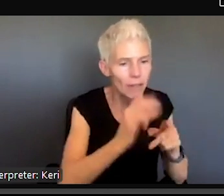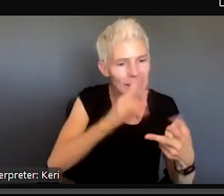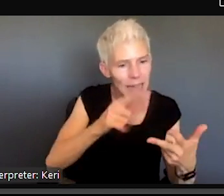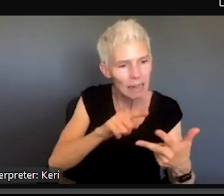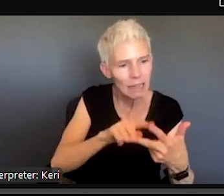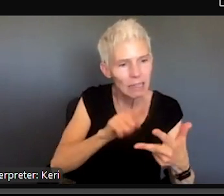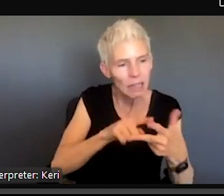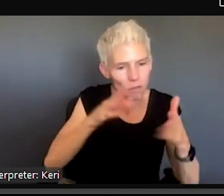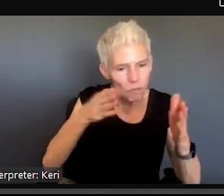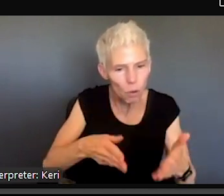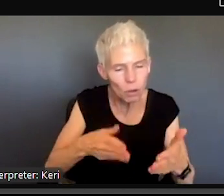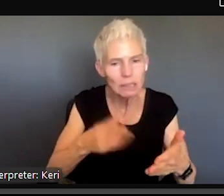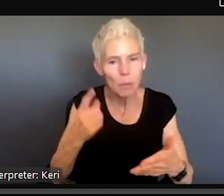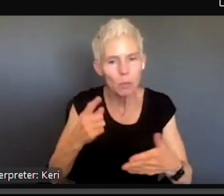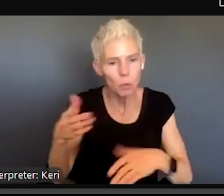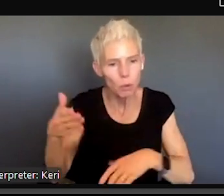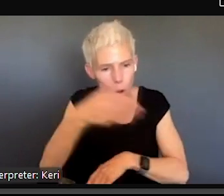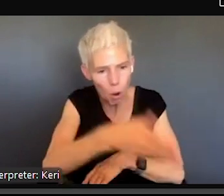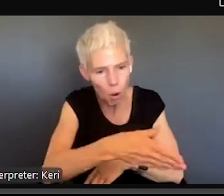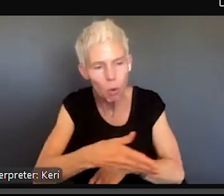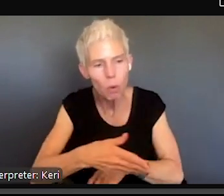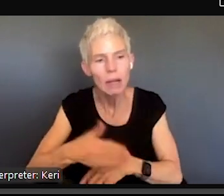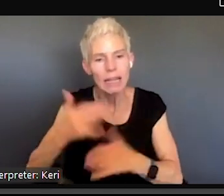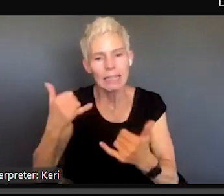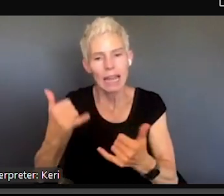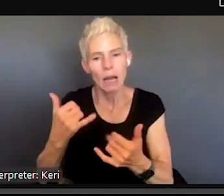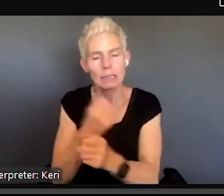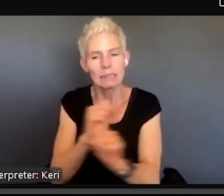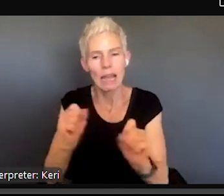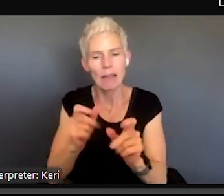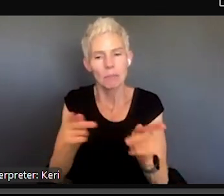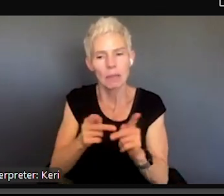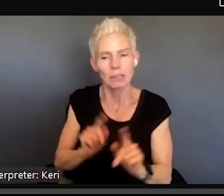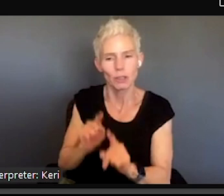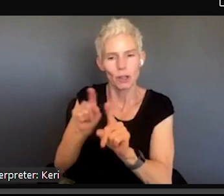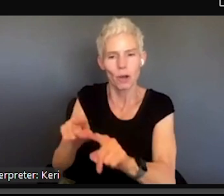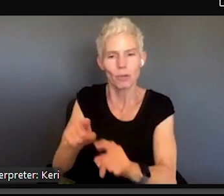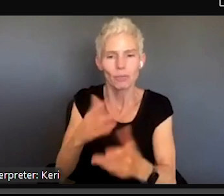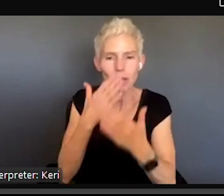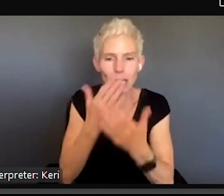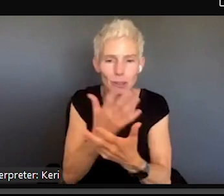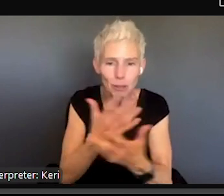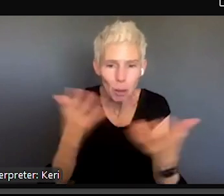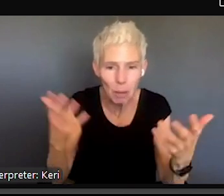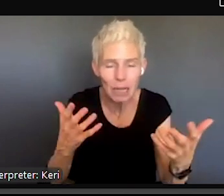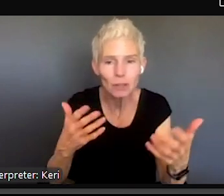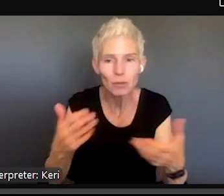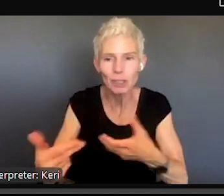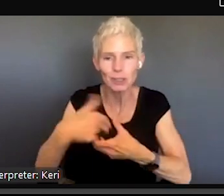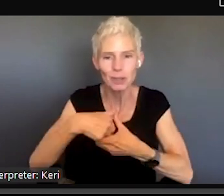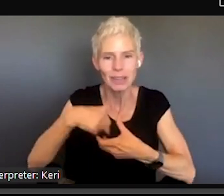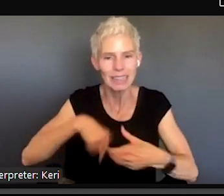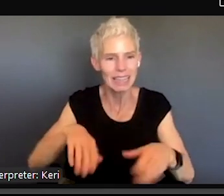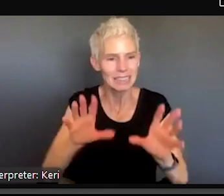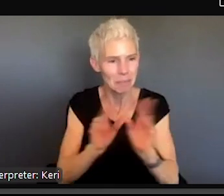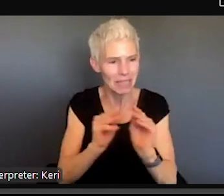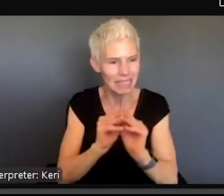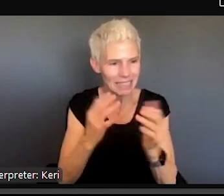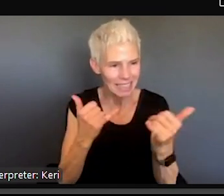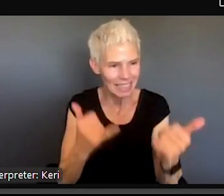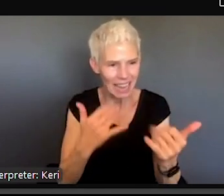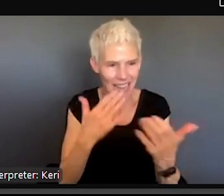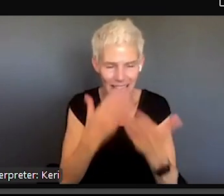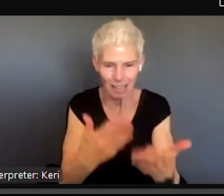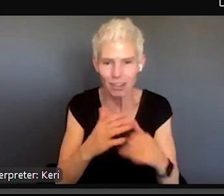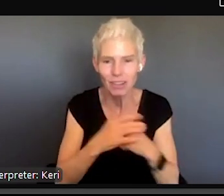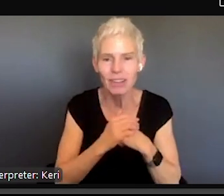focused on someone to come to, and now a safe place to go. So thank you so much for being here with us today,